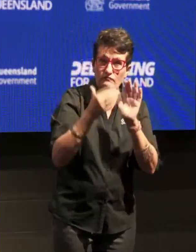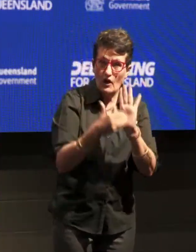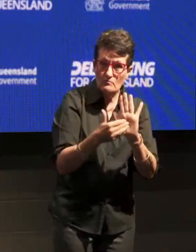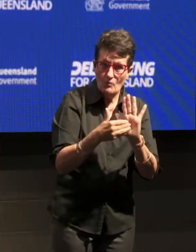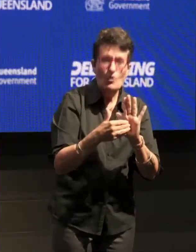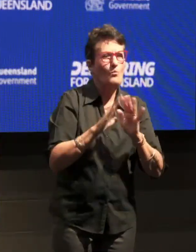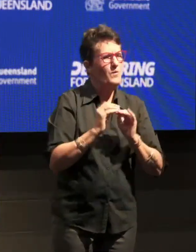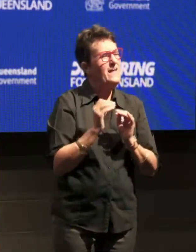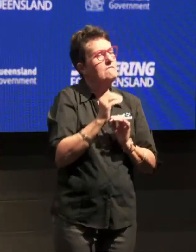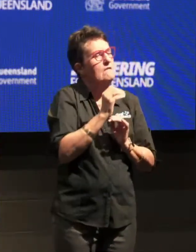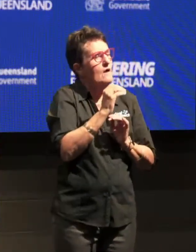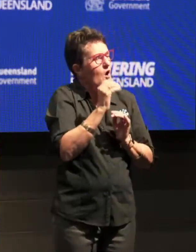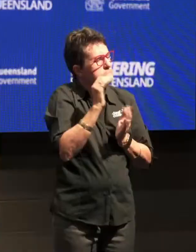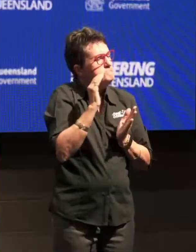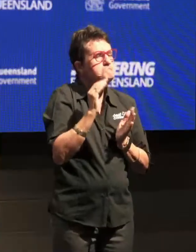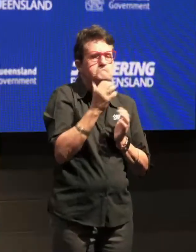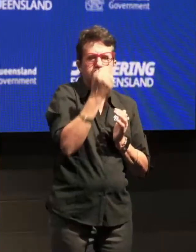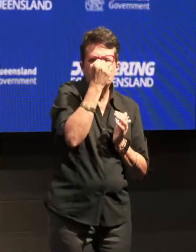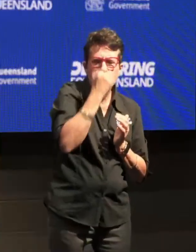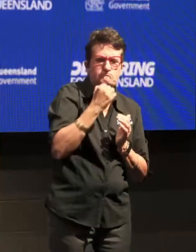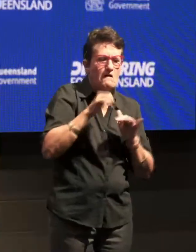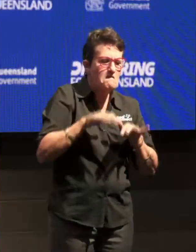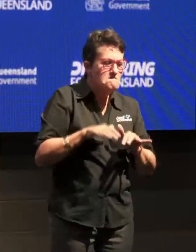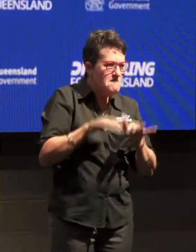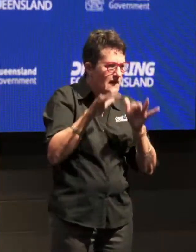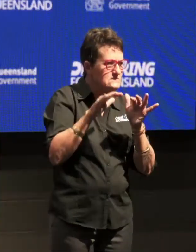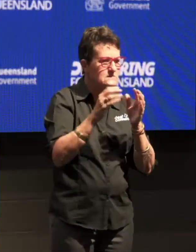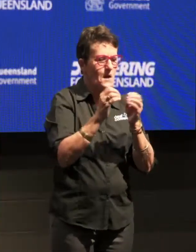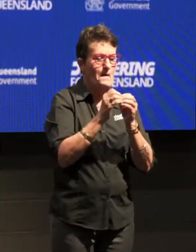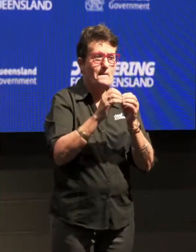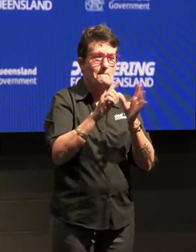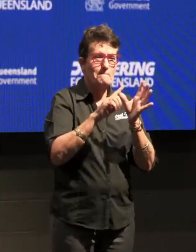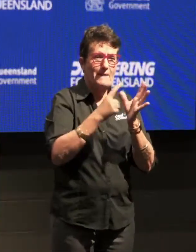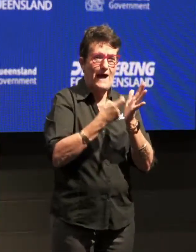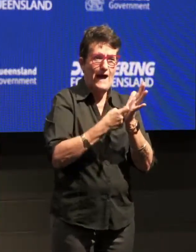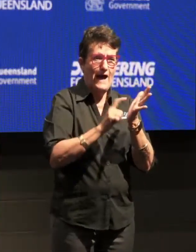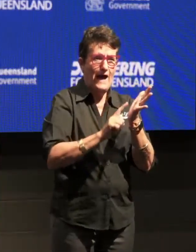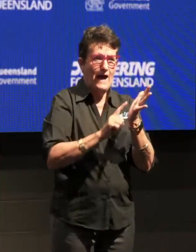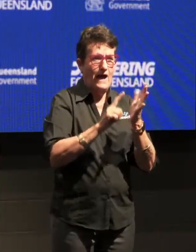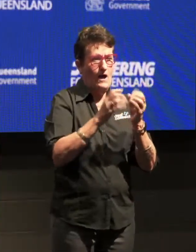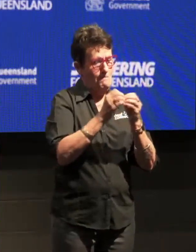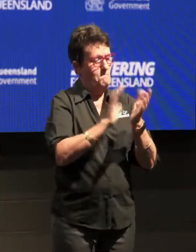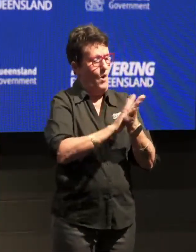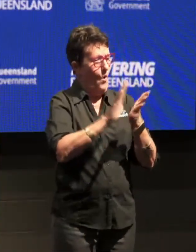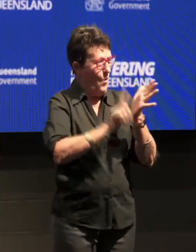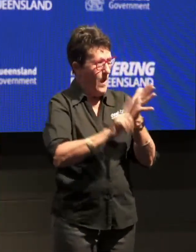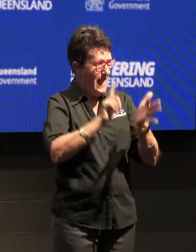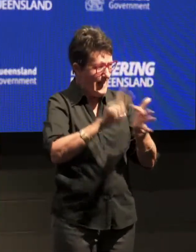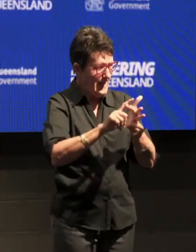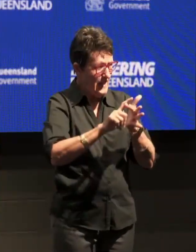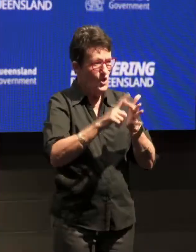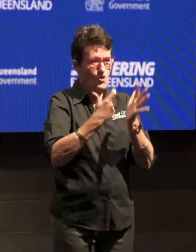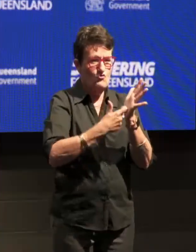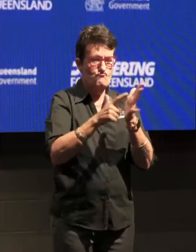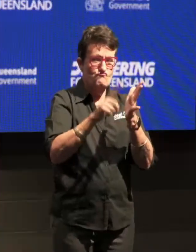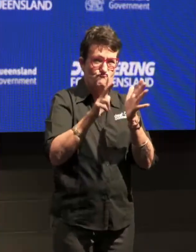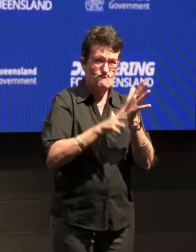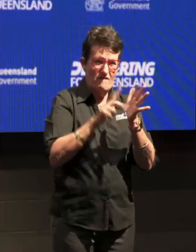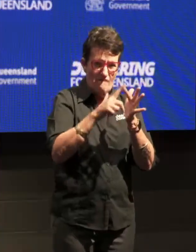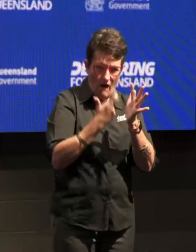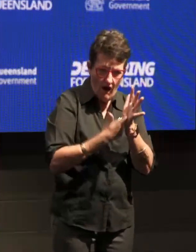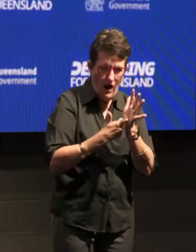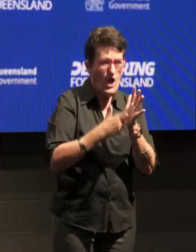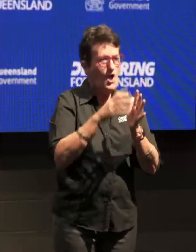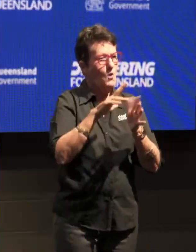minor to moderate flood warnings current for the Barley, the Ross and the Black Rivers, as well as Blue Water